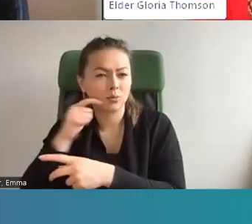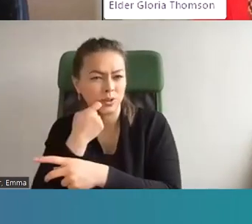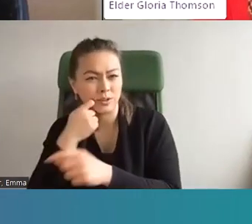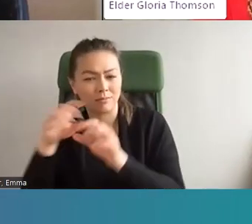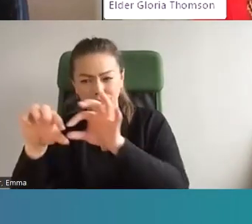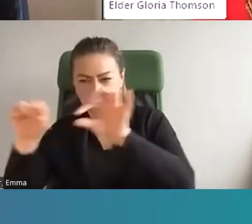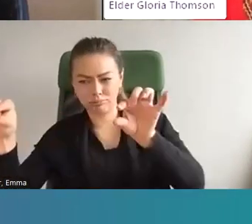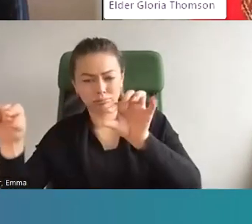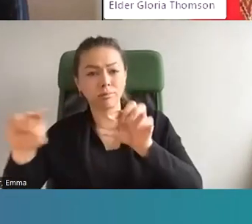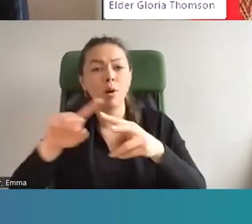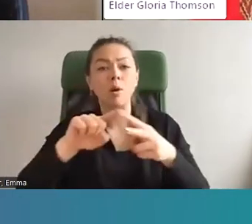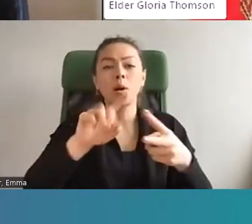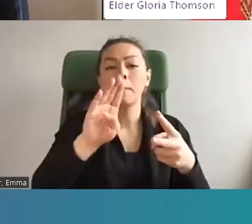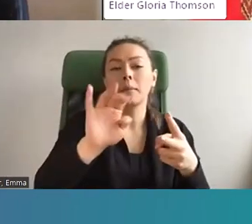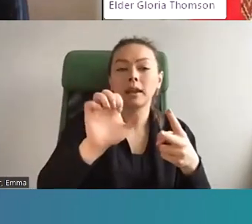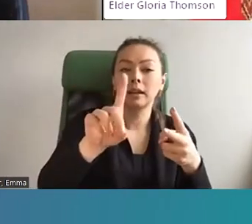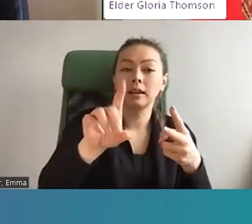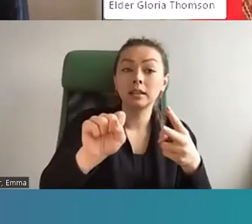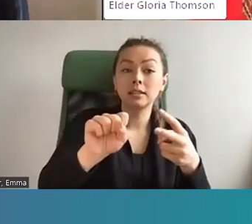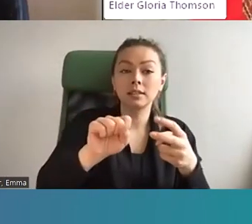you can provide them for their crafts.